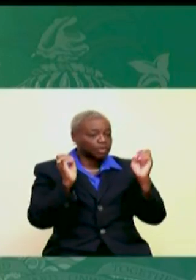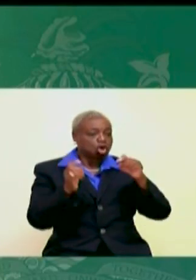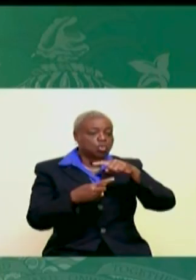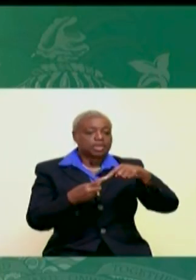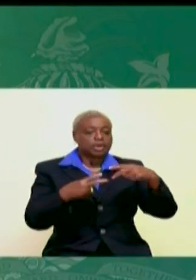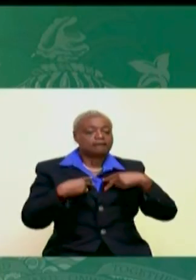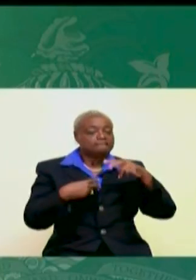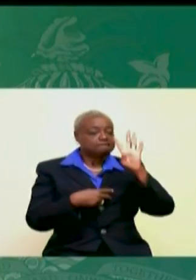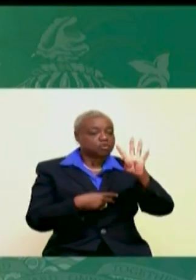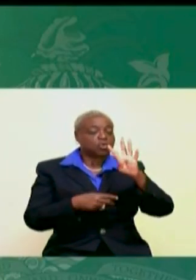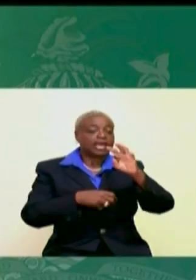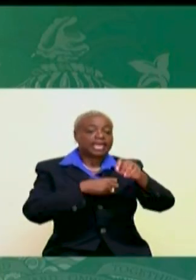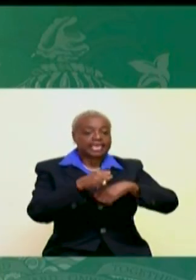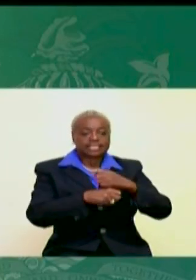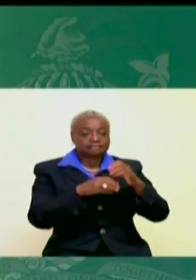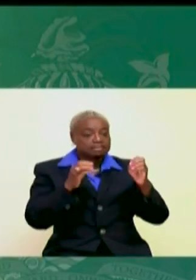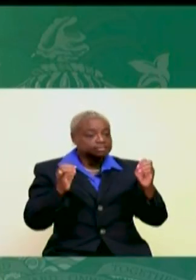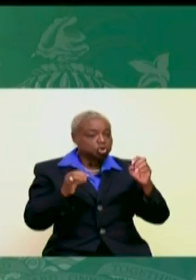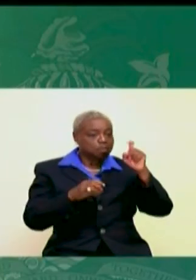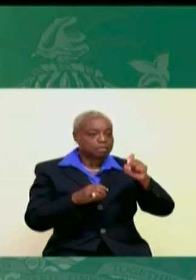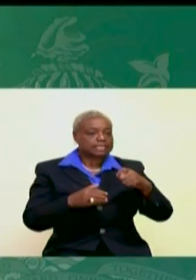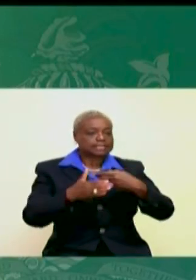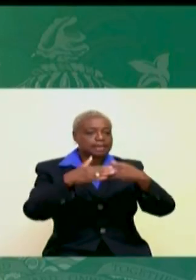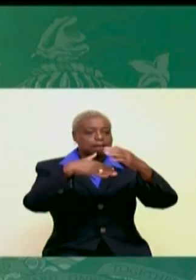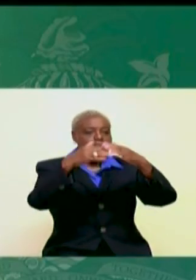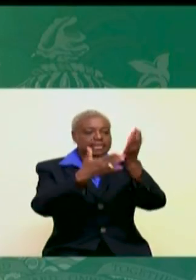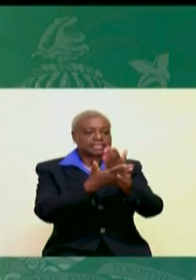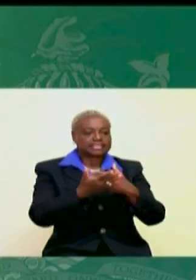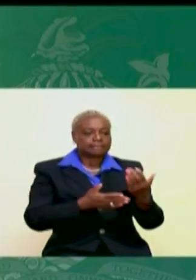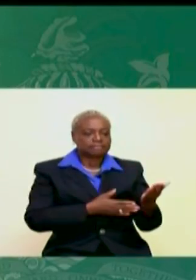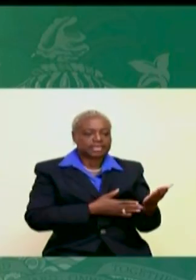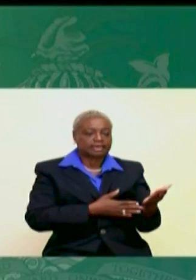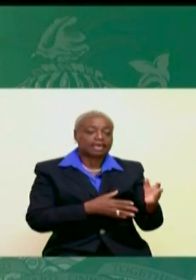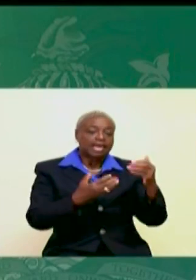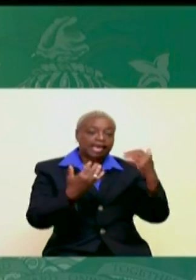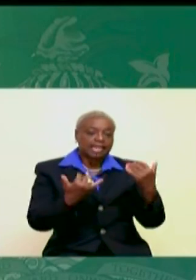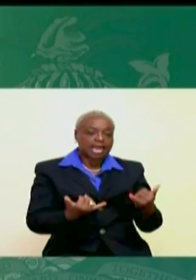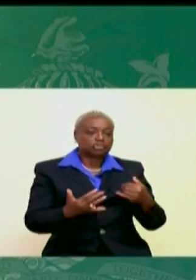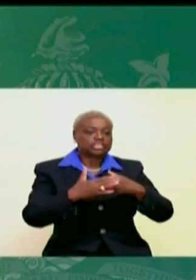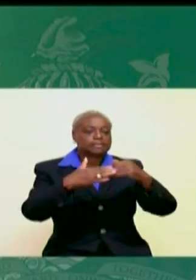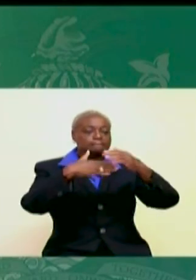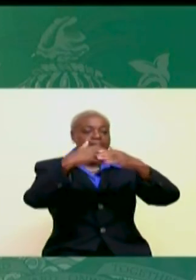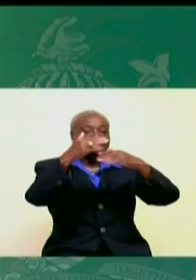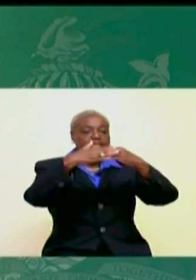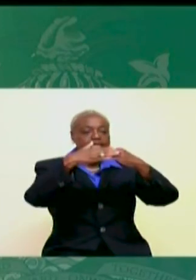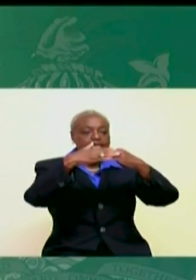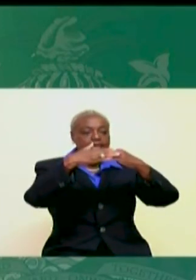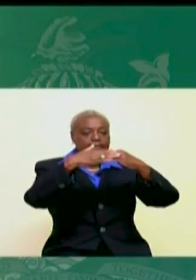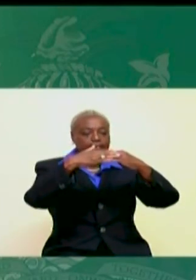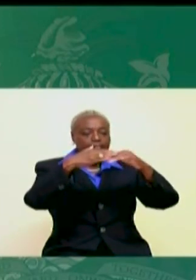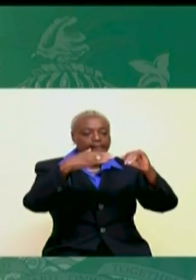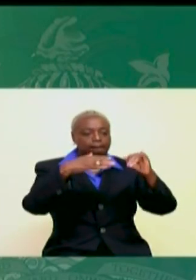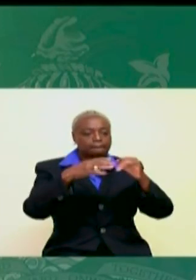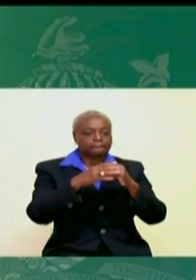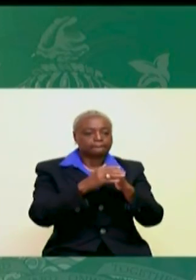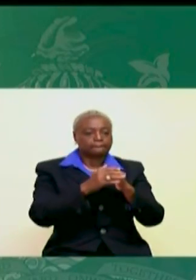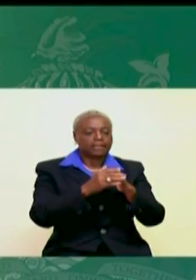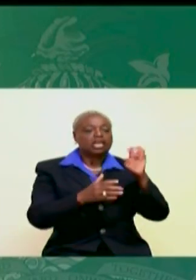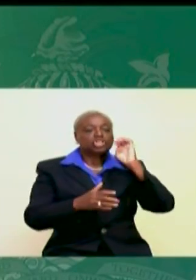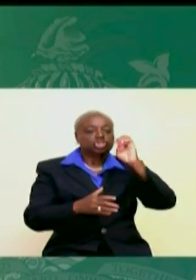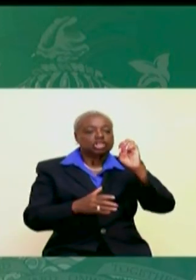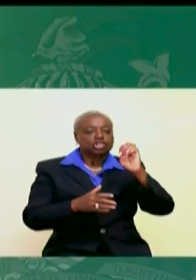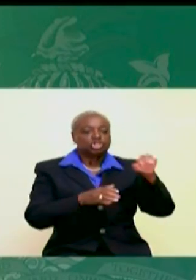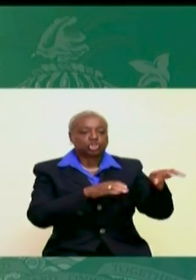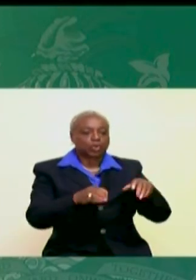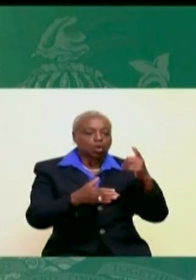you gotta try to build something. Yes, correct. And so now she's building, Madam Speaker, and she's doing what